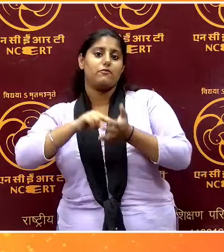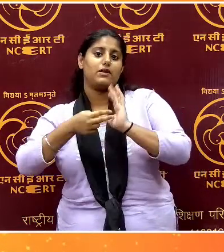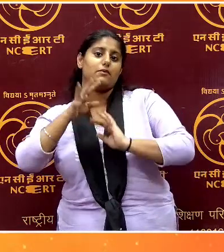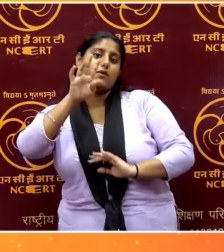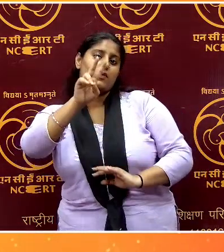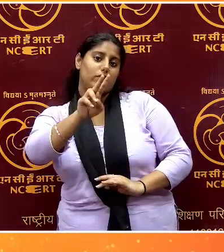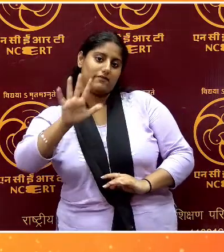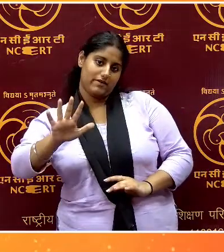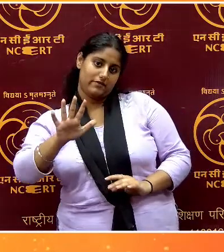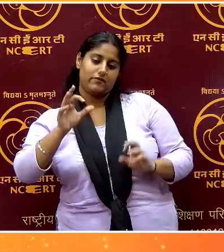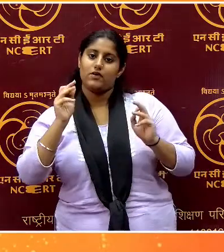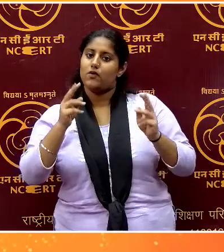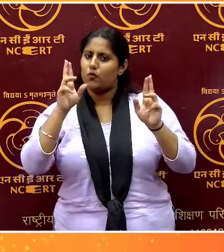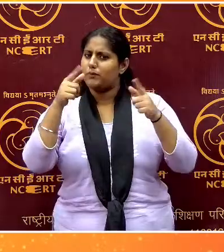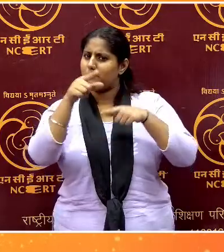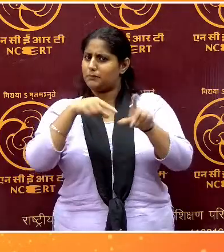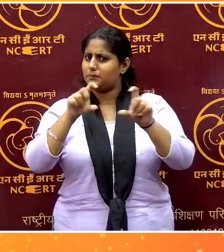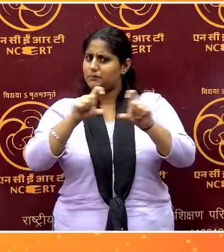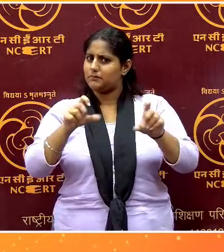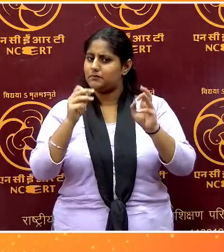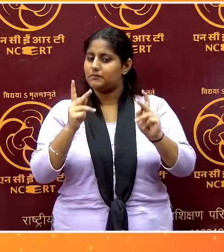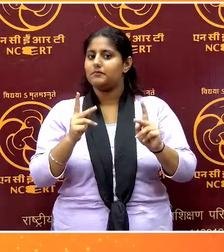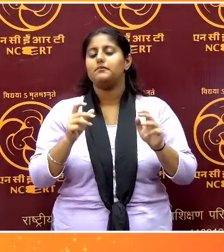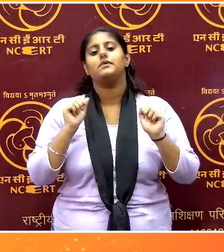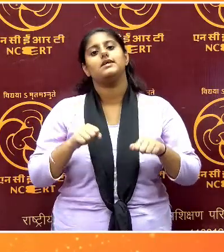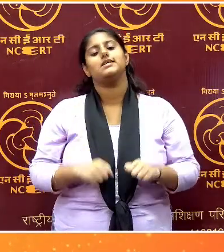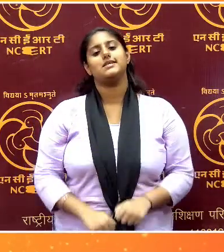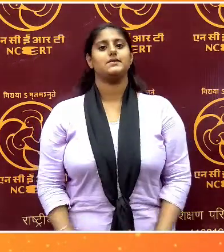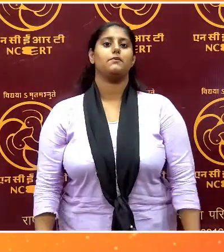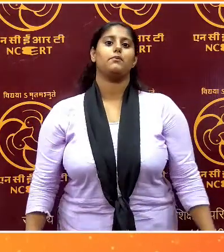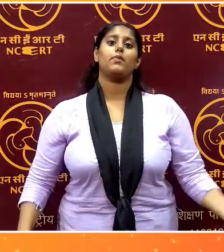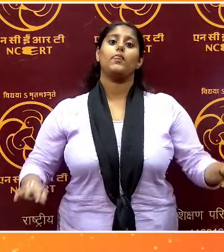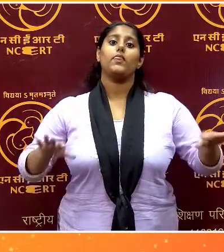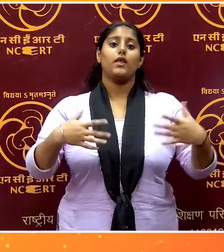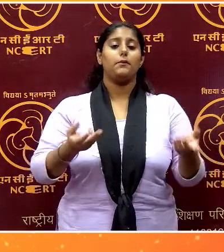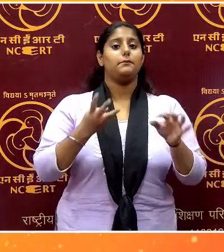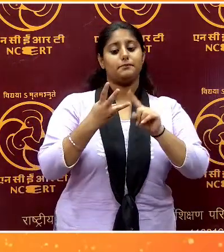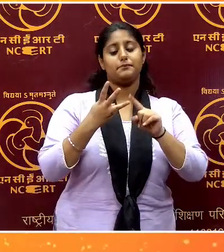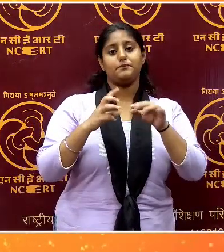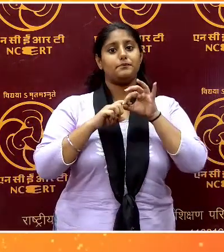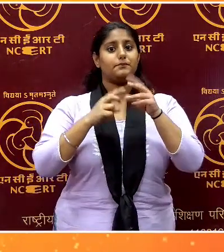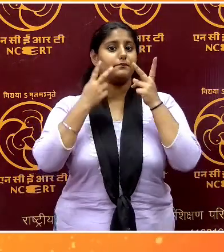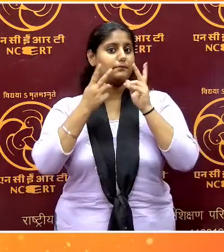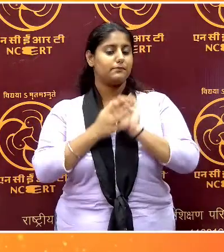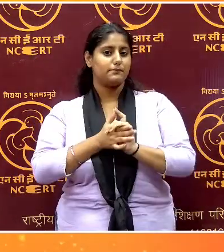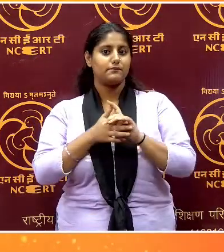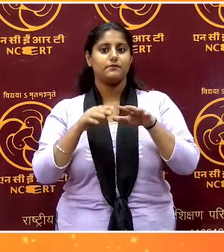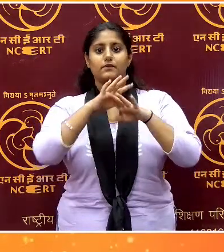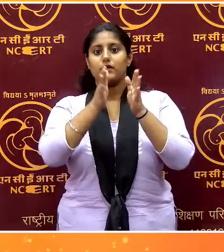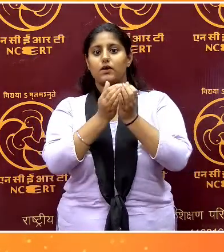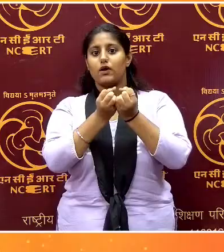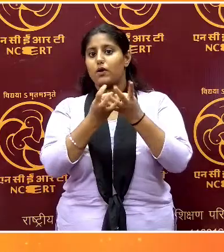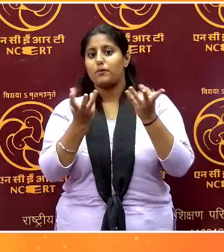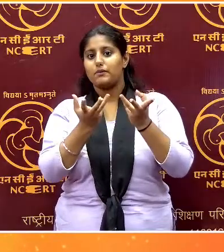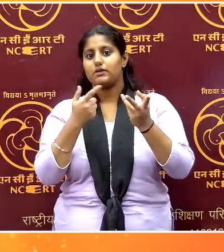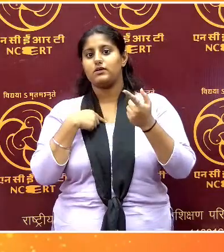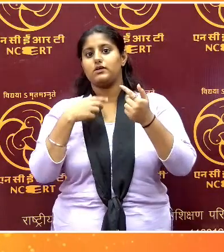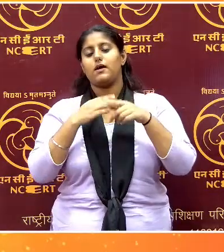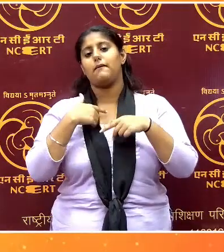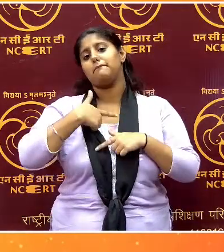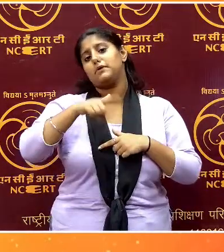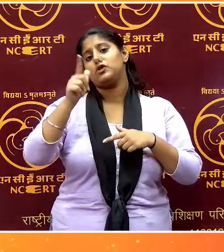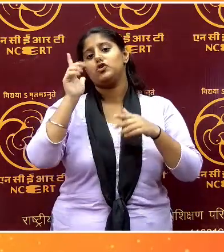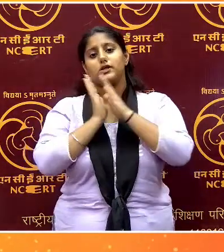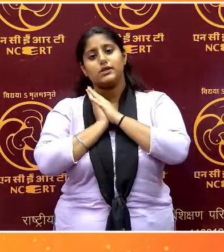25. 25. I hope it is clear. Yes, ma'am. Now come to the third question. How many children always sleep less than